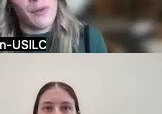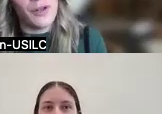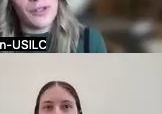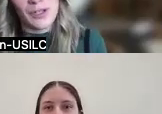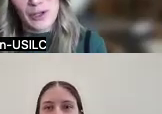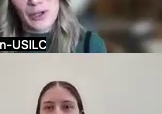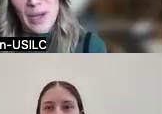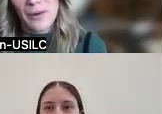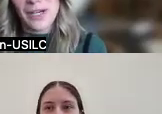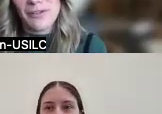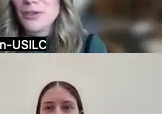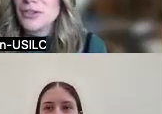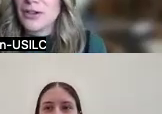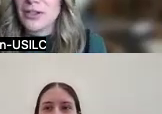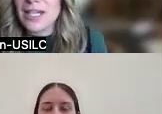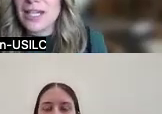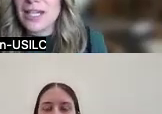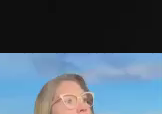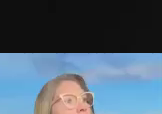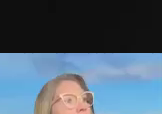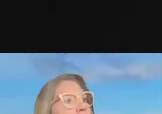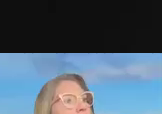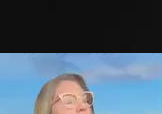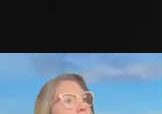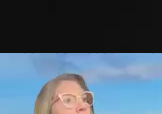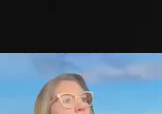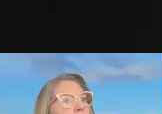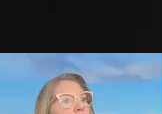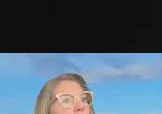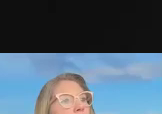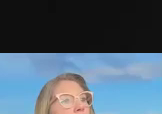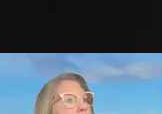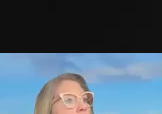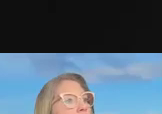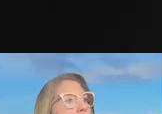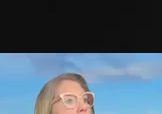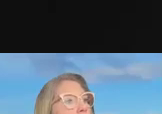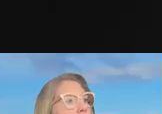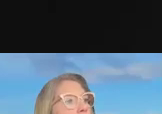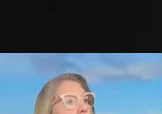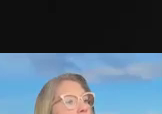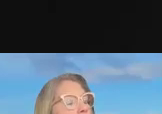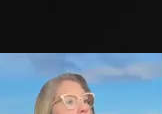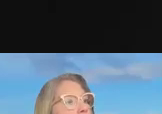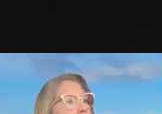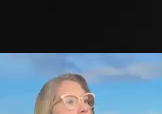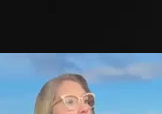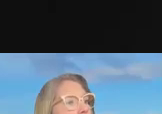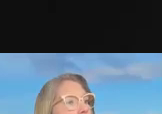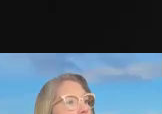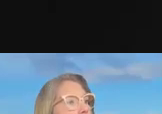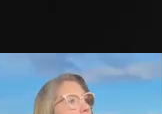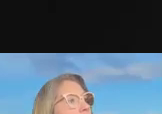found helpful to learn about when I first started getting into legislative advocacy. And those are the